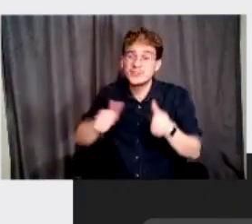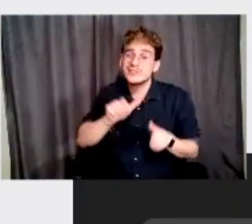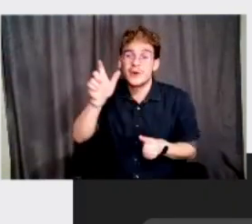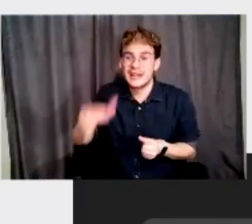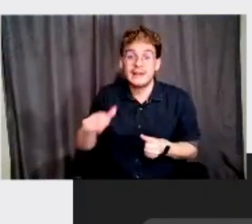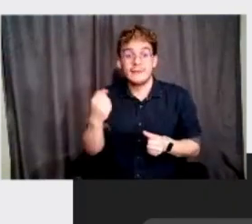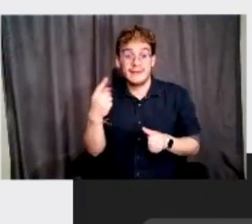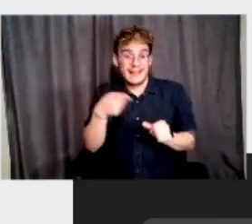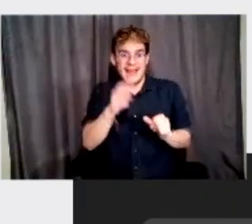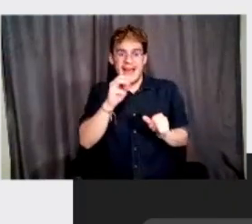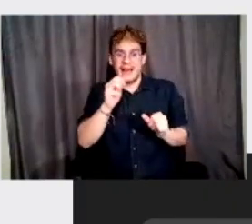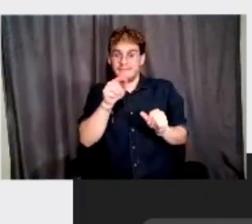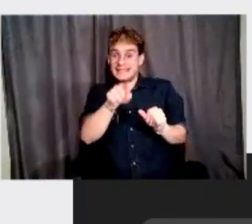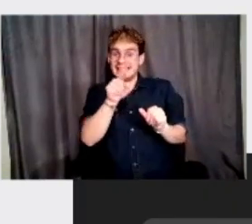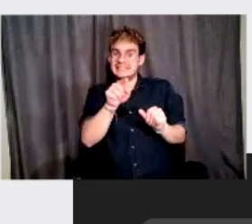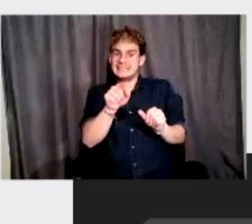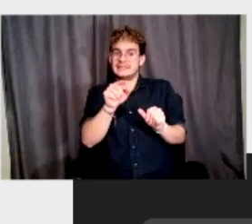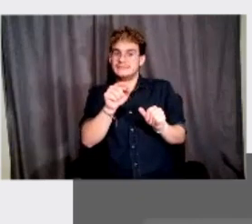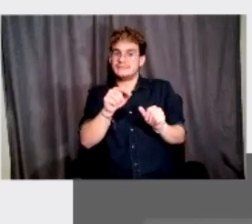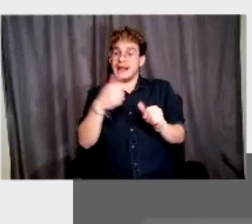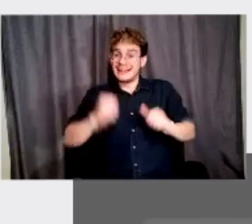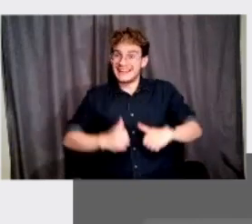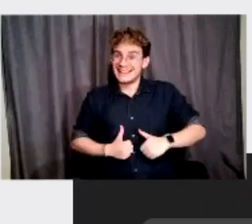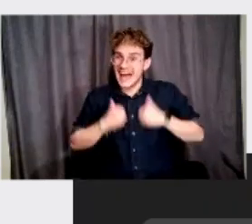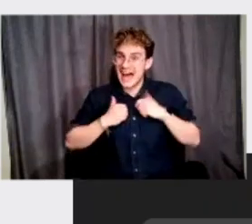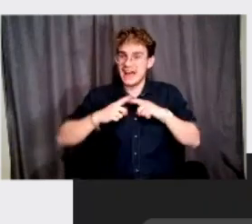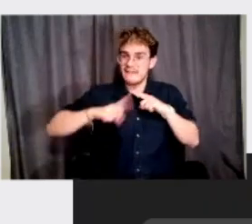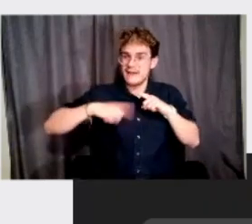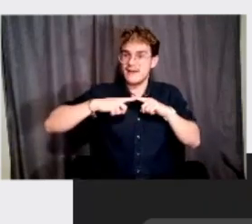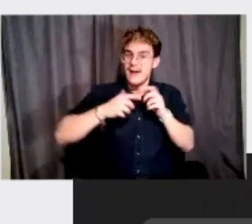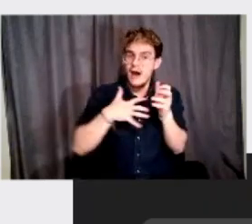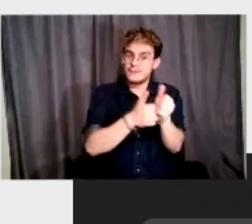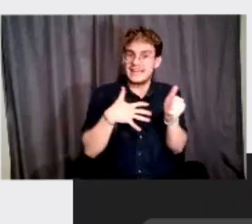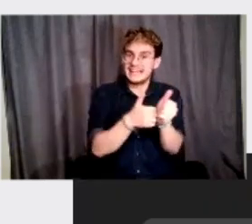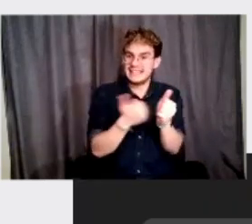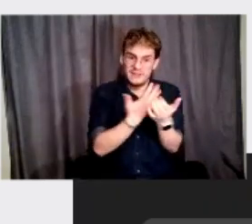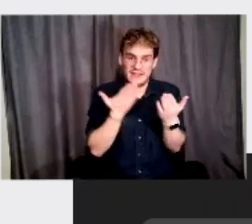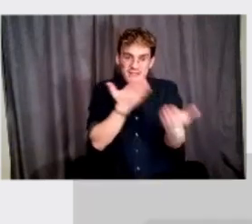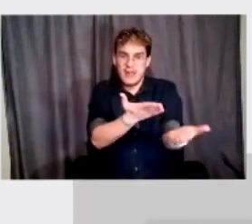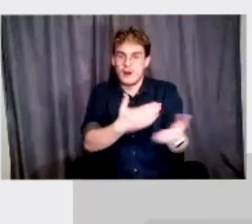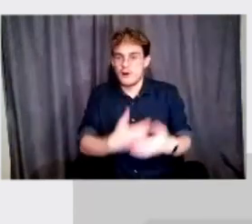right now, or trying to understand what people are saying to the trains. Uh, it's just there. It's right there in front of you.